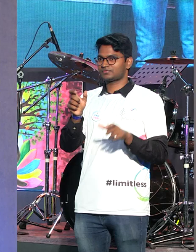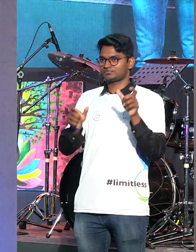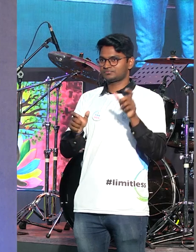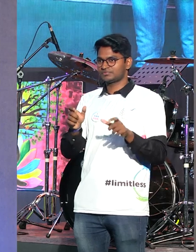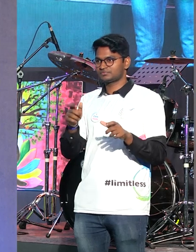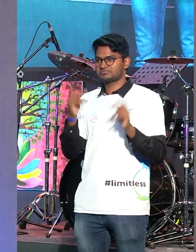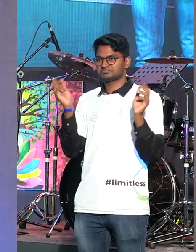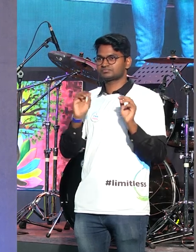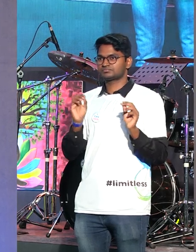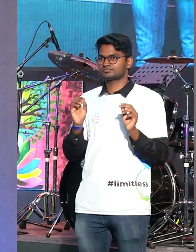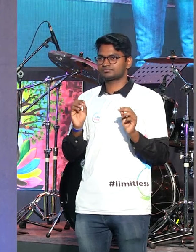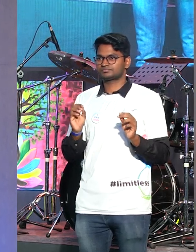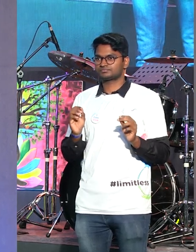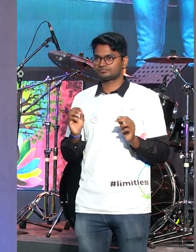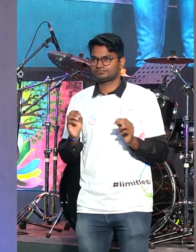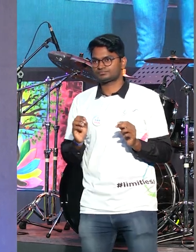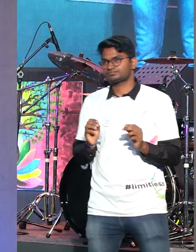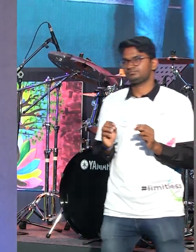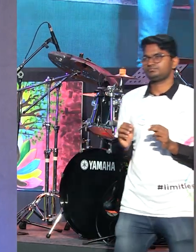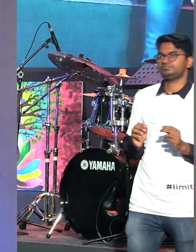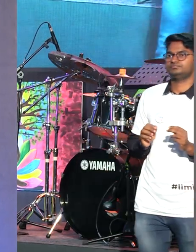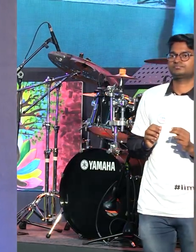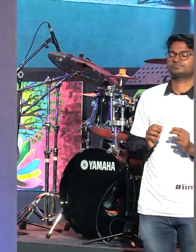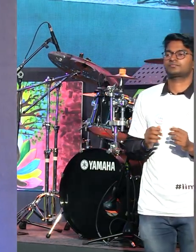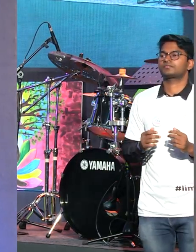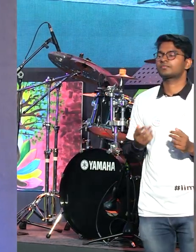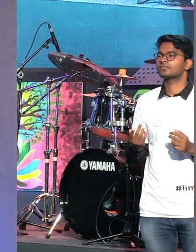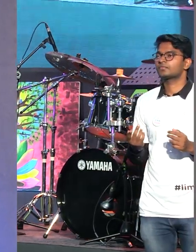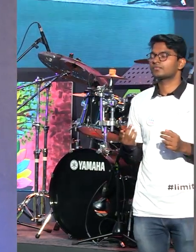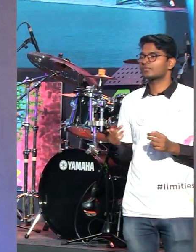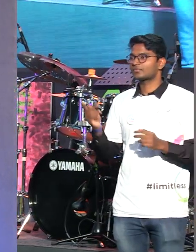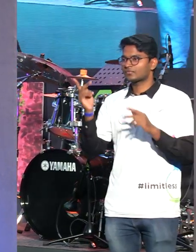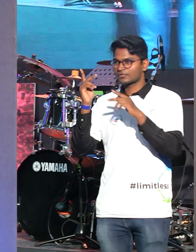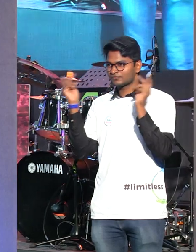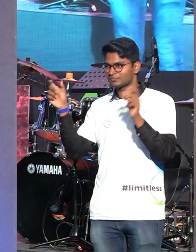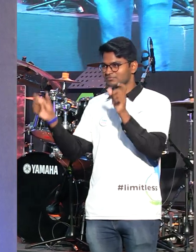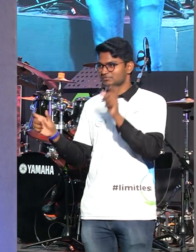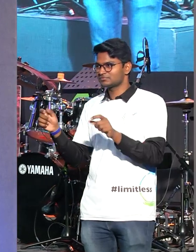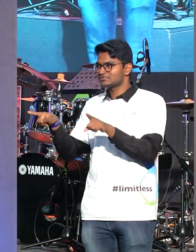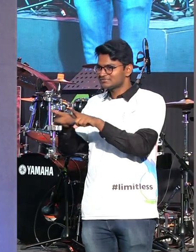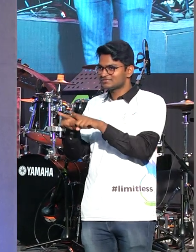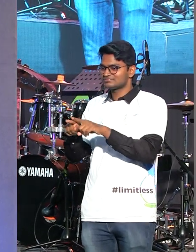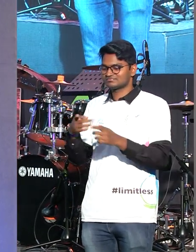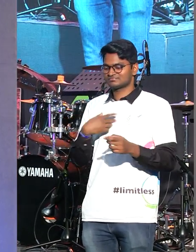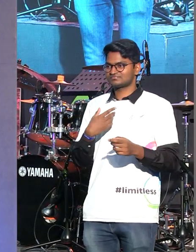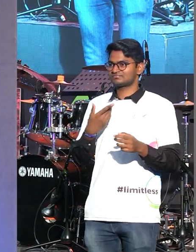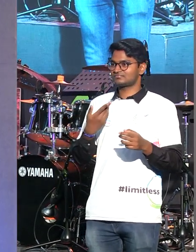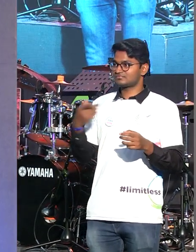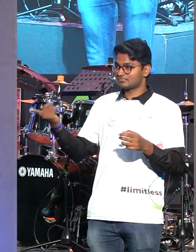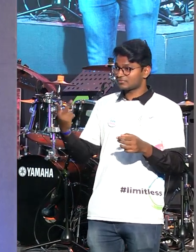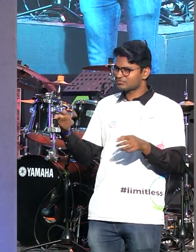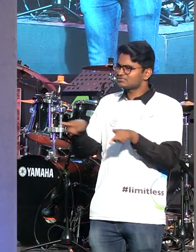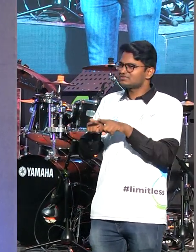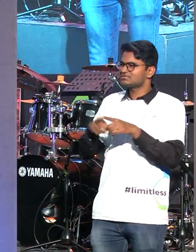celebrities, that's when the change will happen. And also, celebrities are human beings. I mean, if I come here, I'm not coming, maybe I will give one